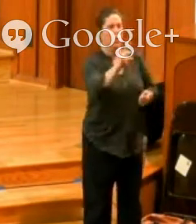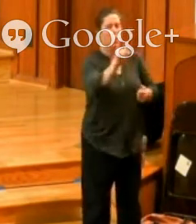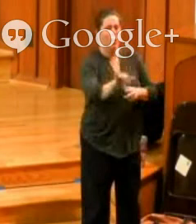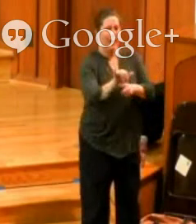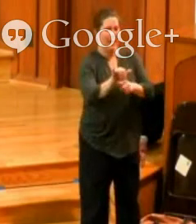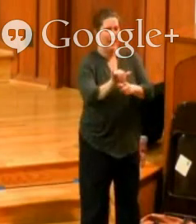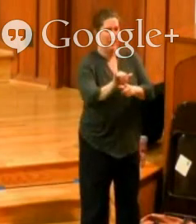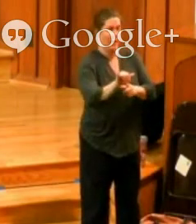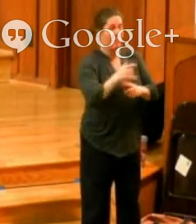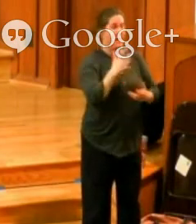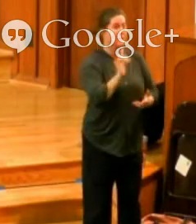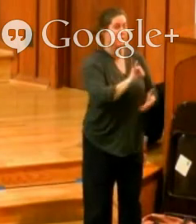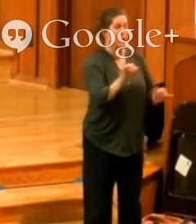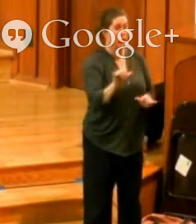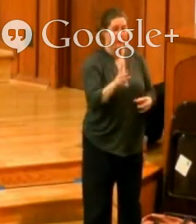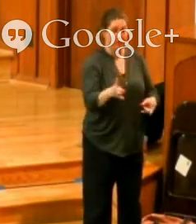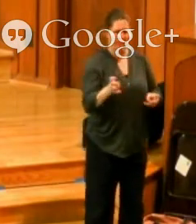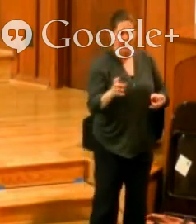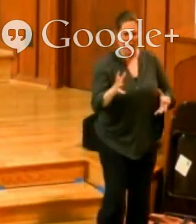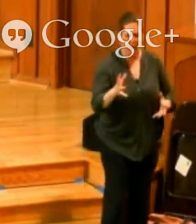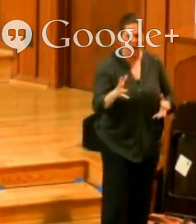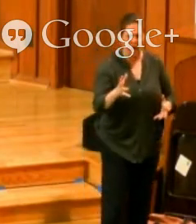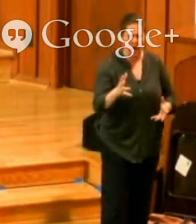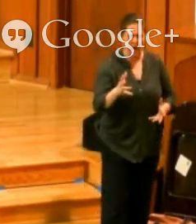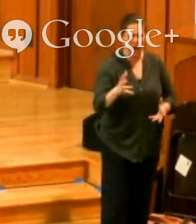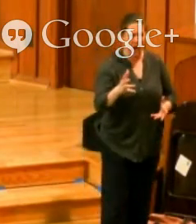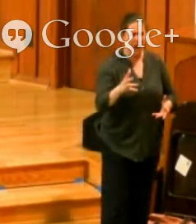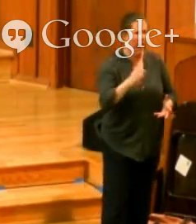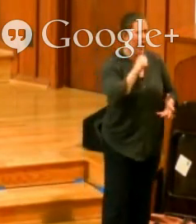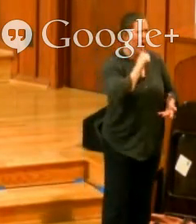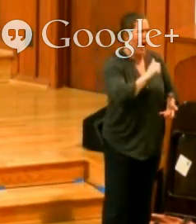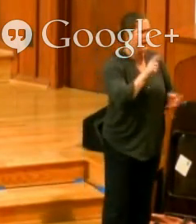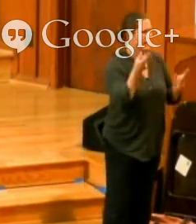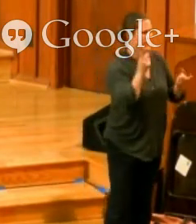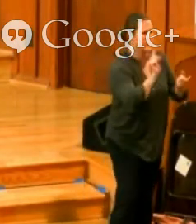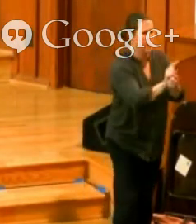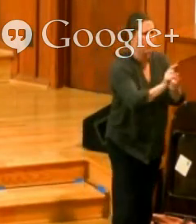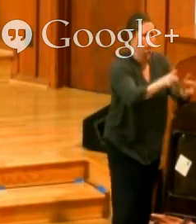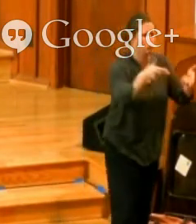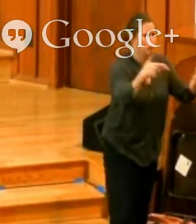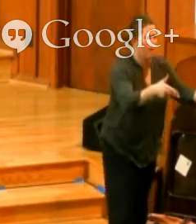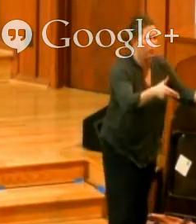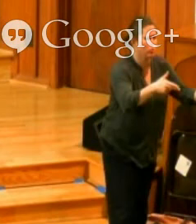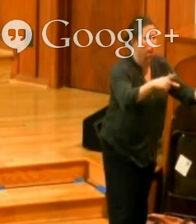saying, I didn't come to rob you, I just came to take everything you have.